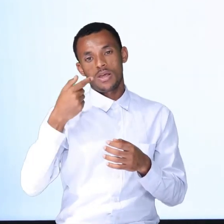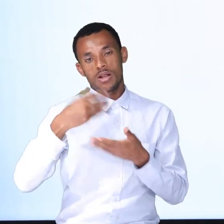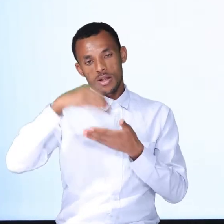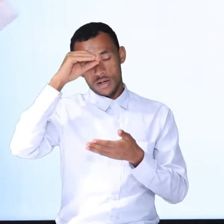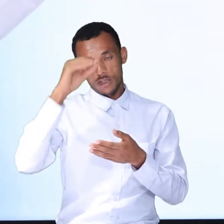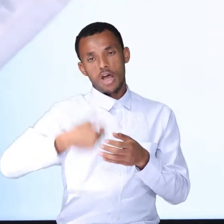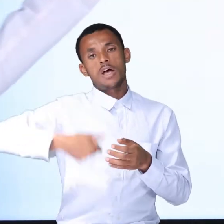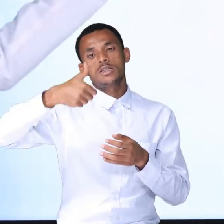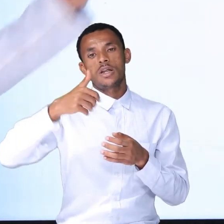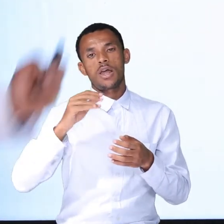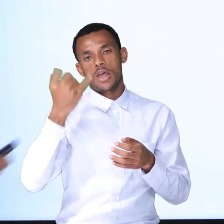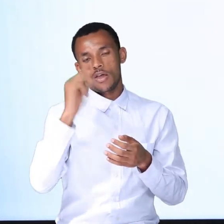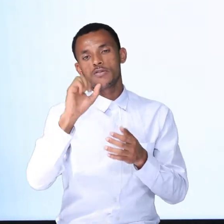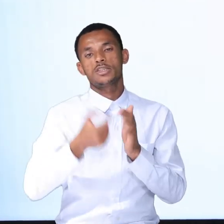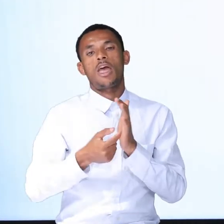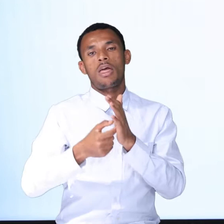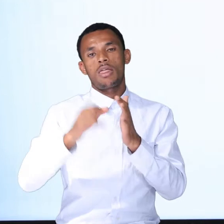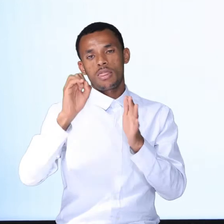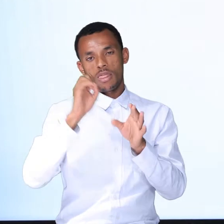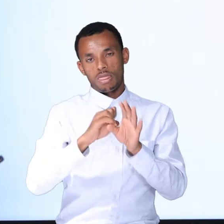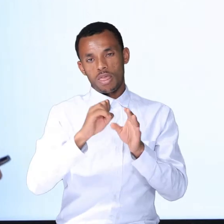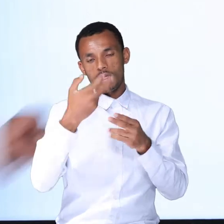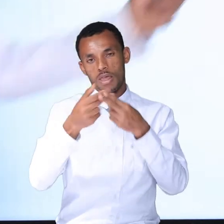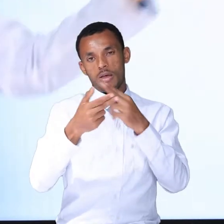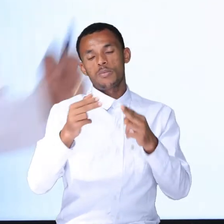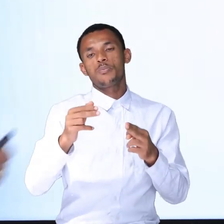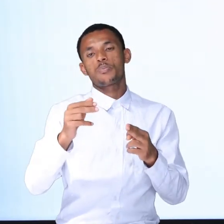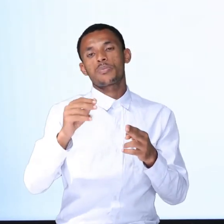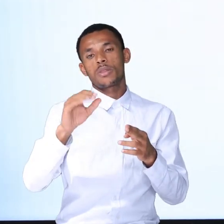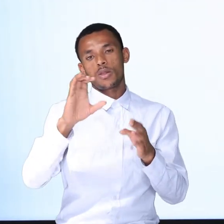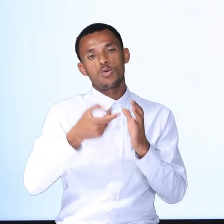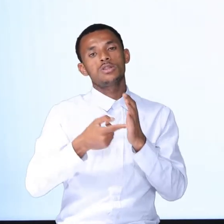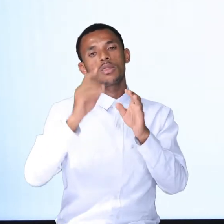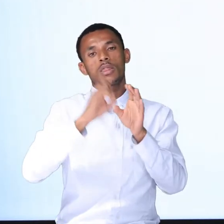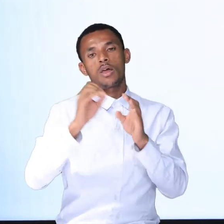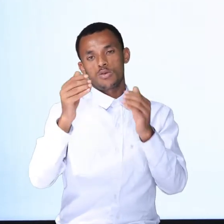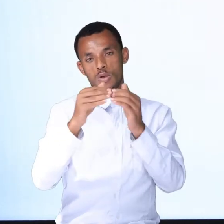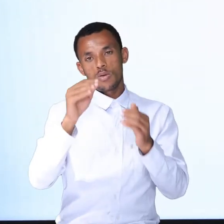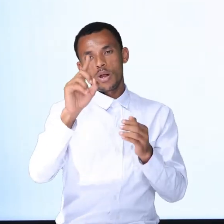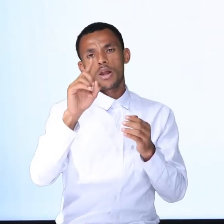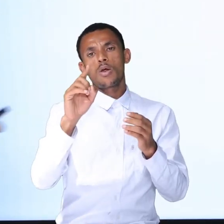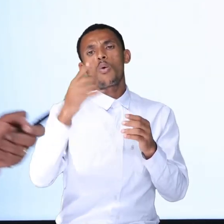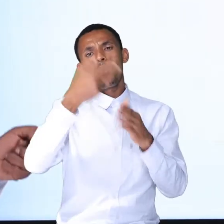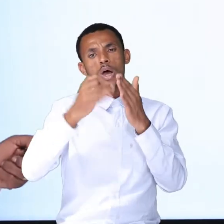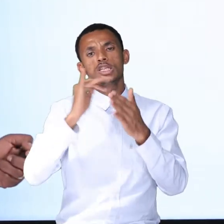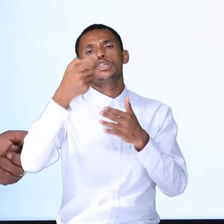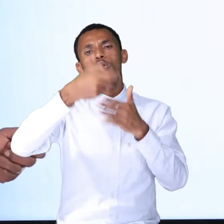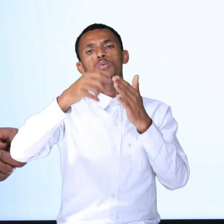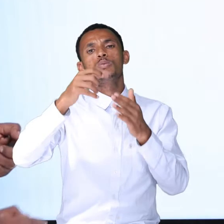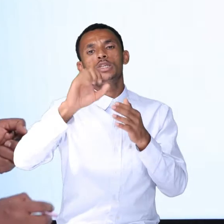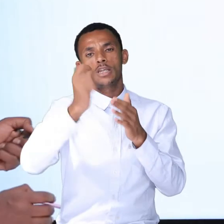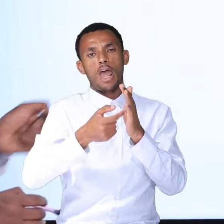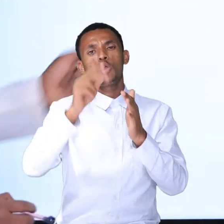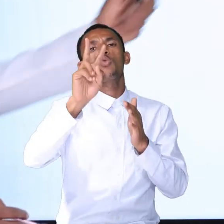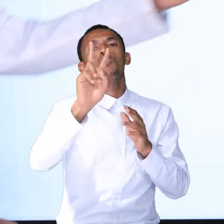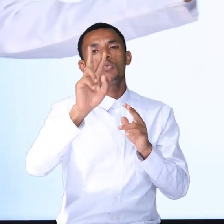The other one, if sine theta minus cos theta is equal to half, what is the value of sine of 2 theta? What is the value of sine of 2